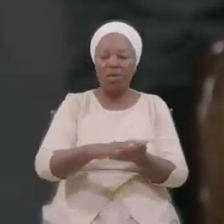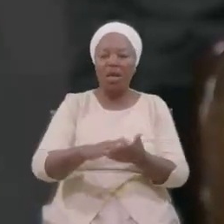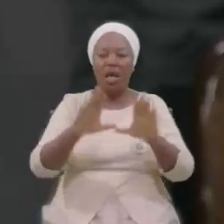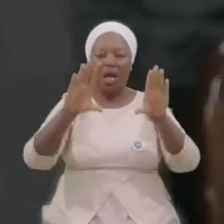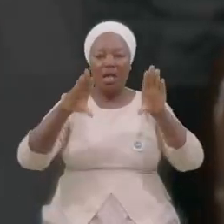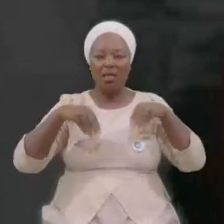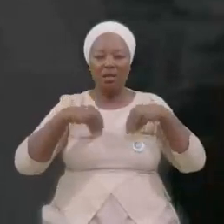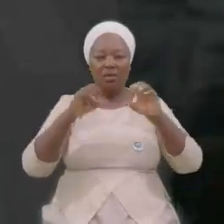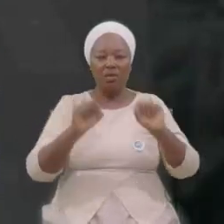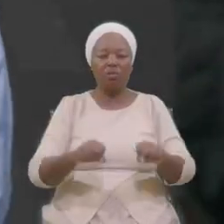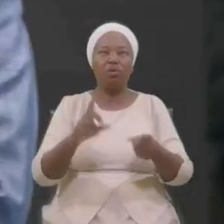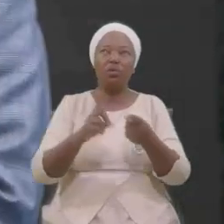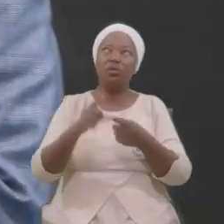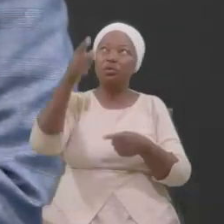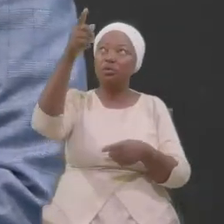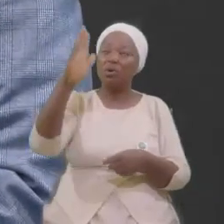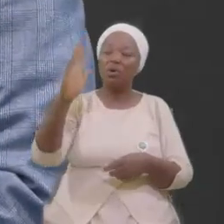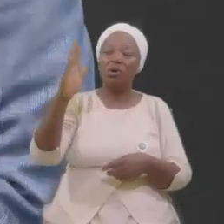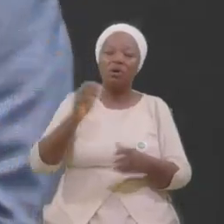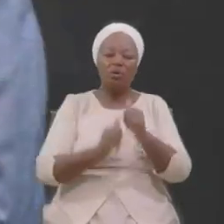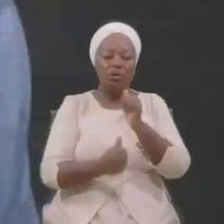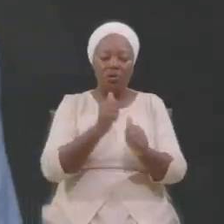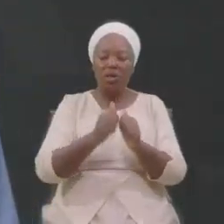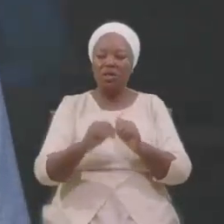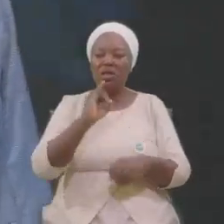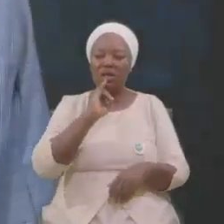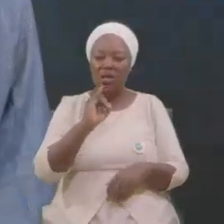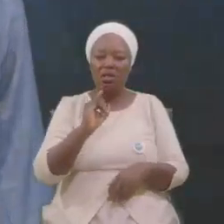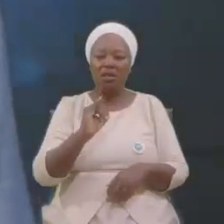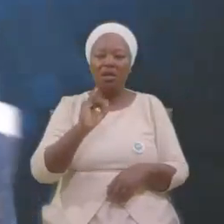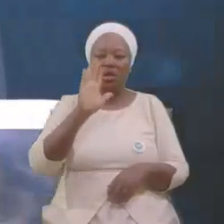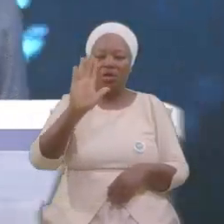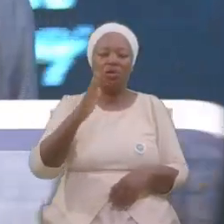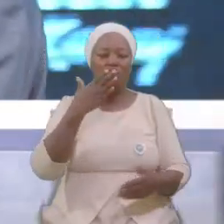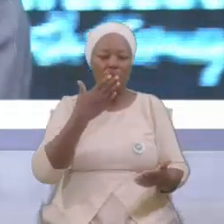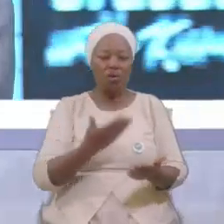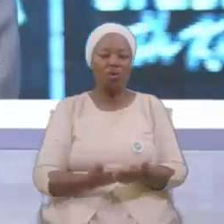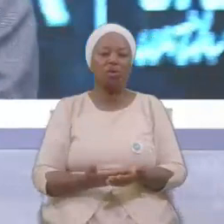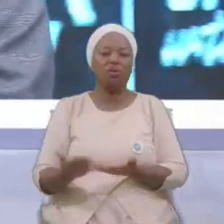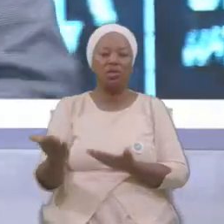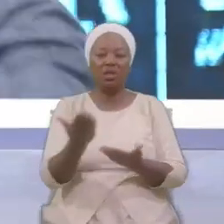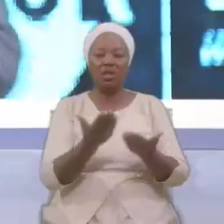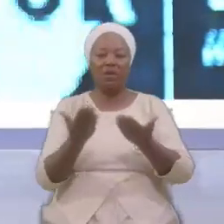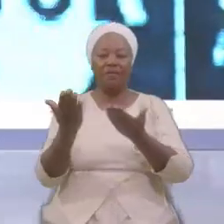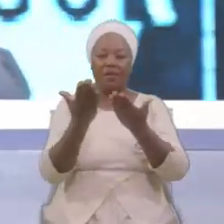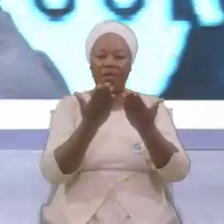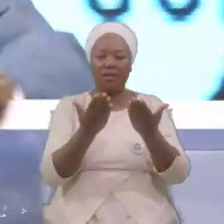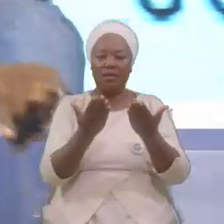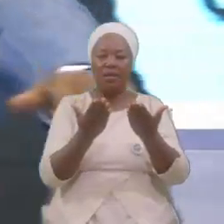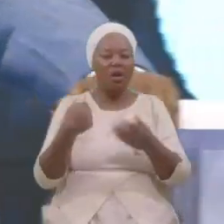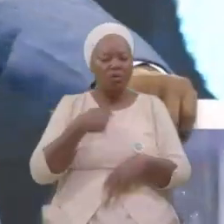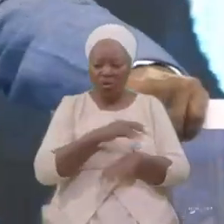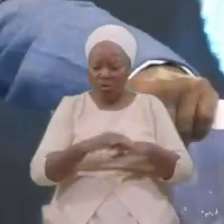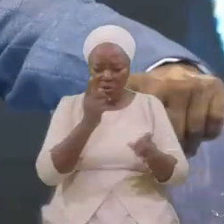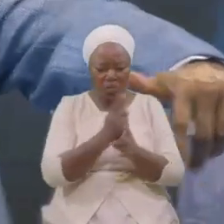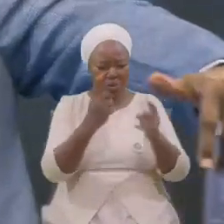acceptable unto God, which is your reasonable service. We don't just come to